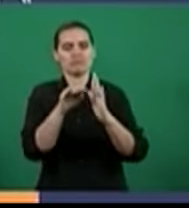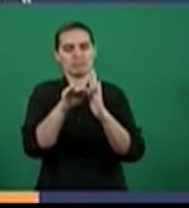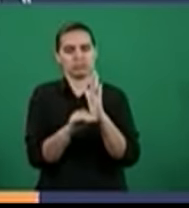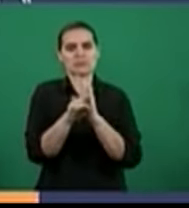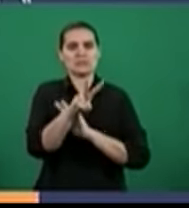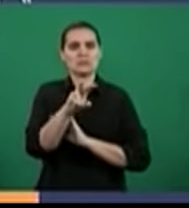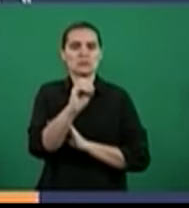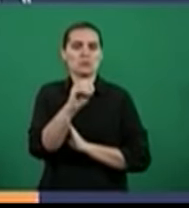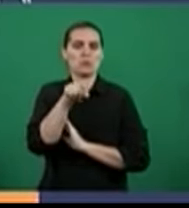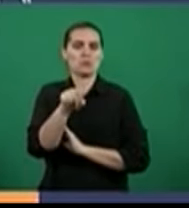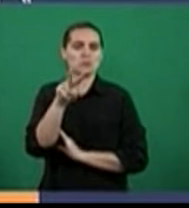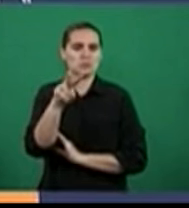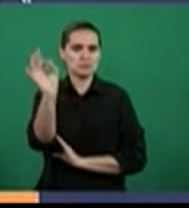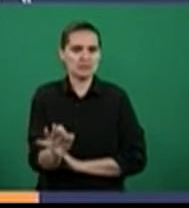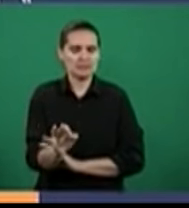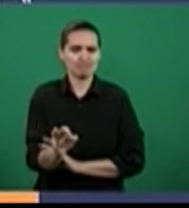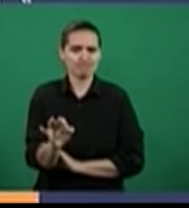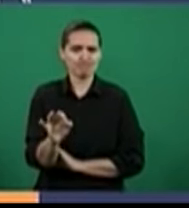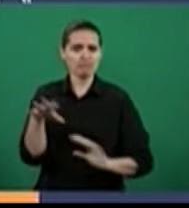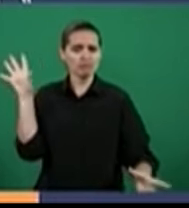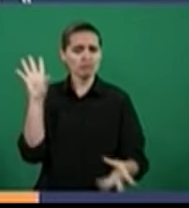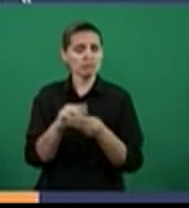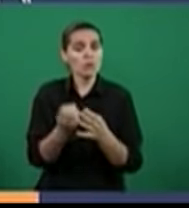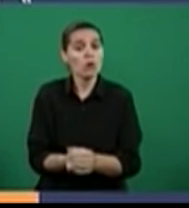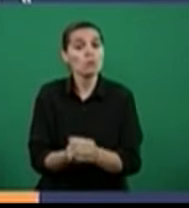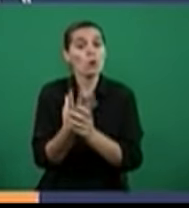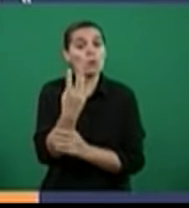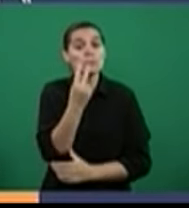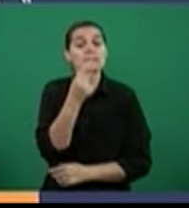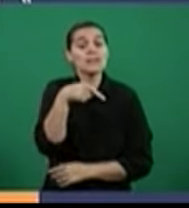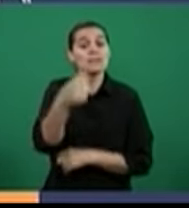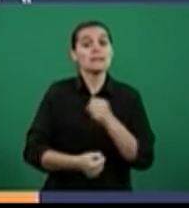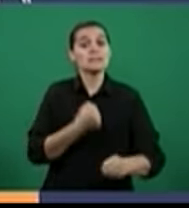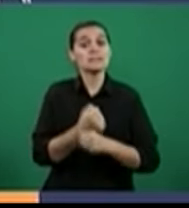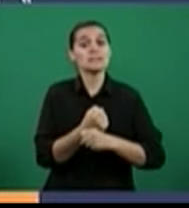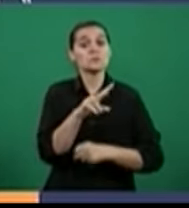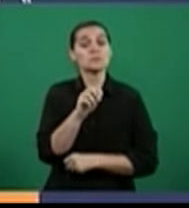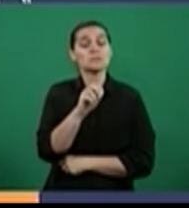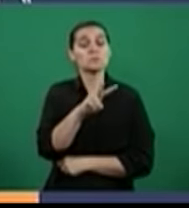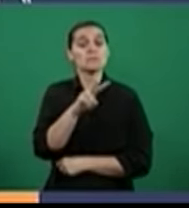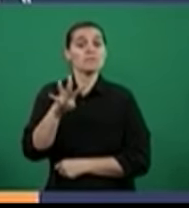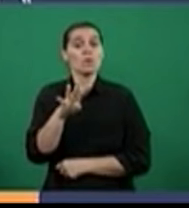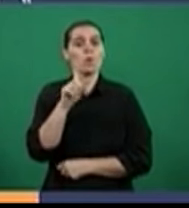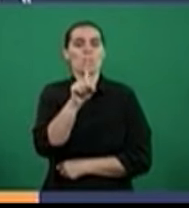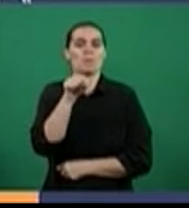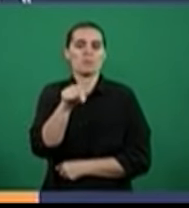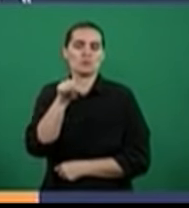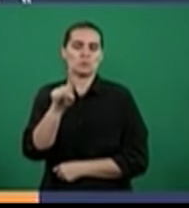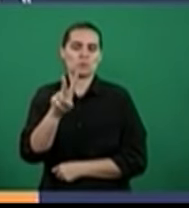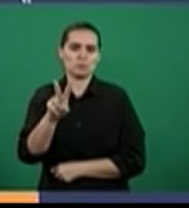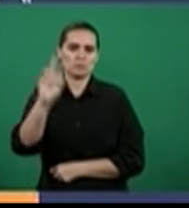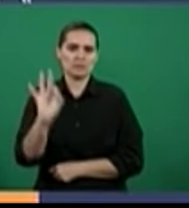2025. Overall, we see growth at 1.2% this year, improving to 1.6%